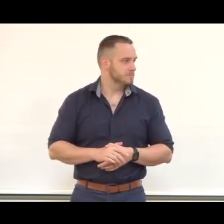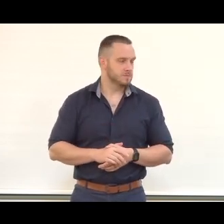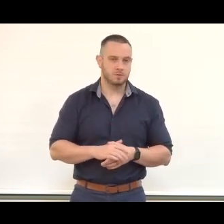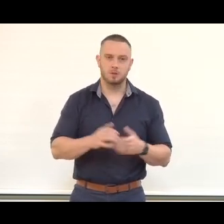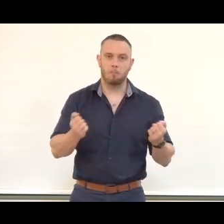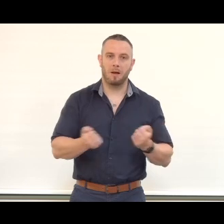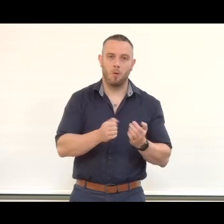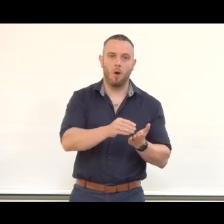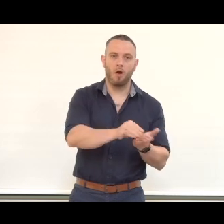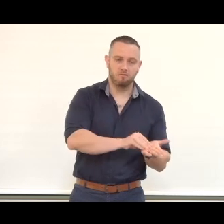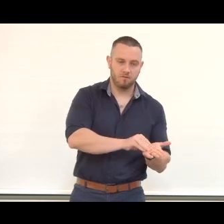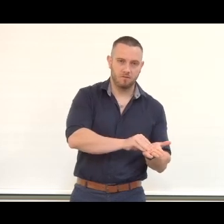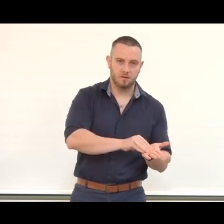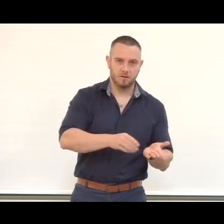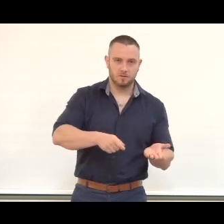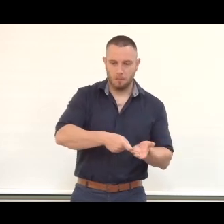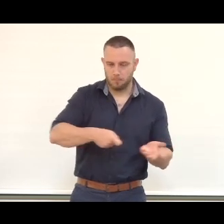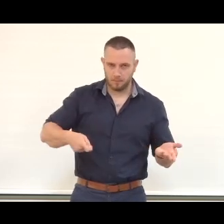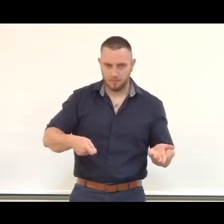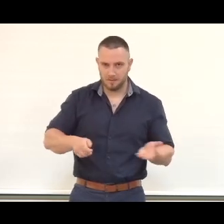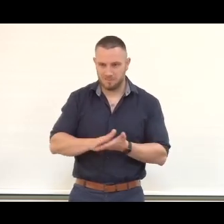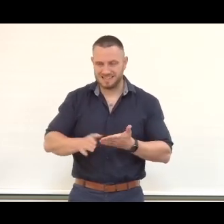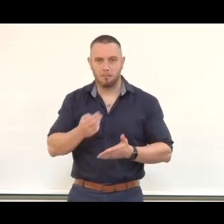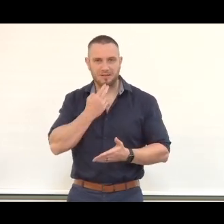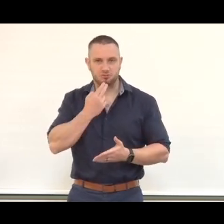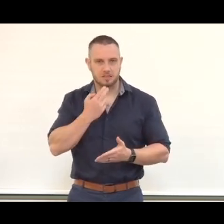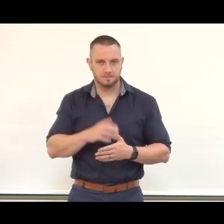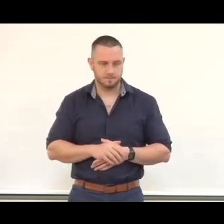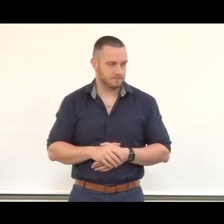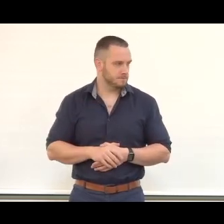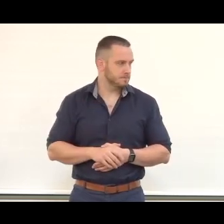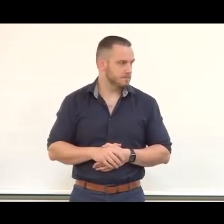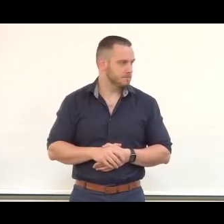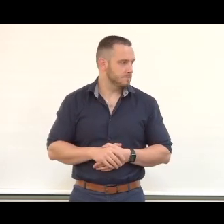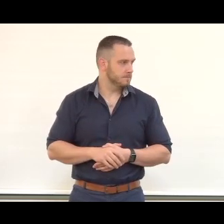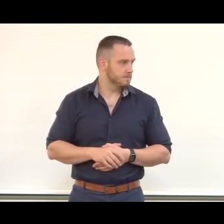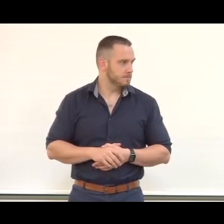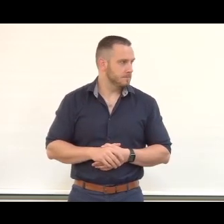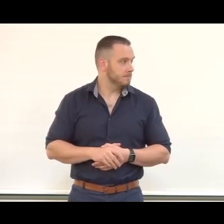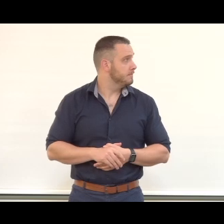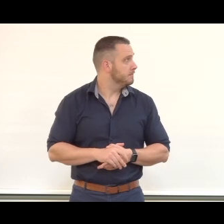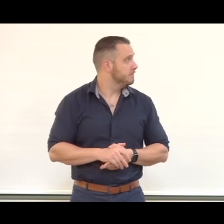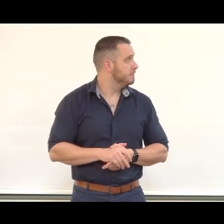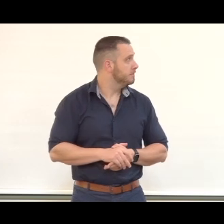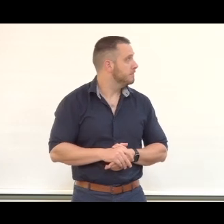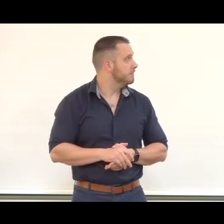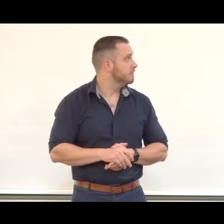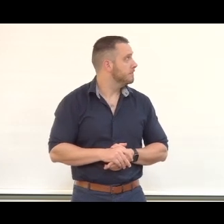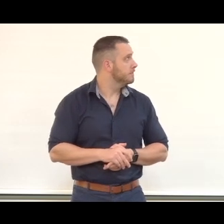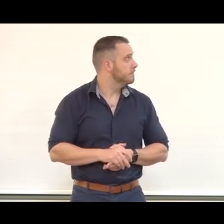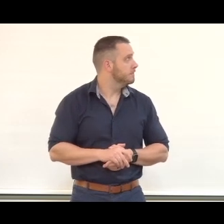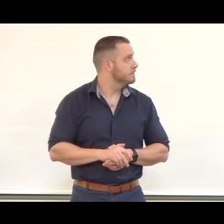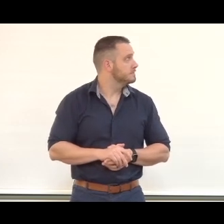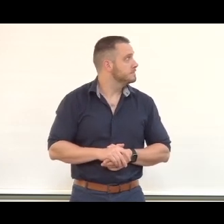off the power, remove the umbilical, and then they're on battery, like on their own.